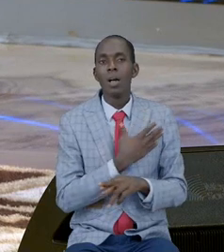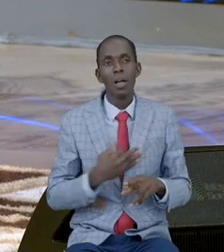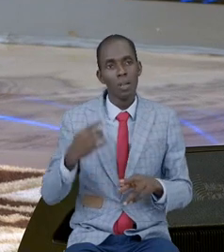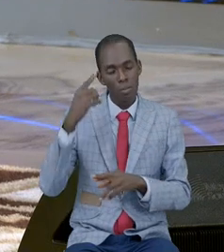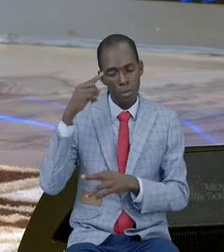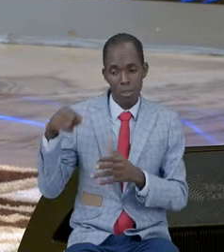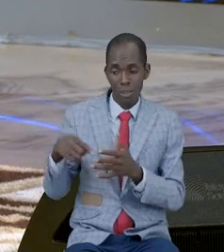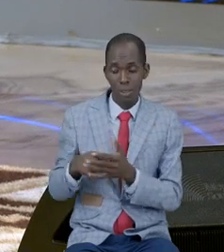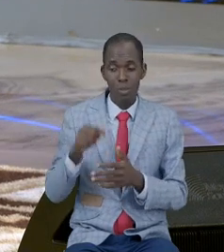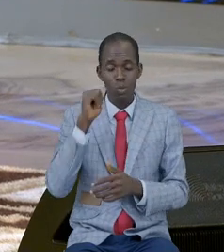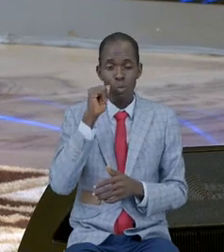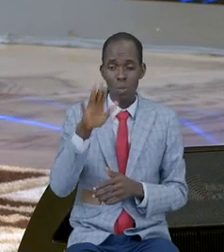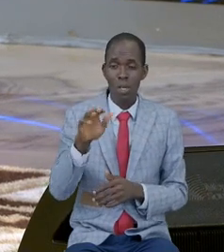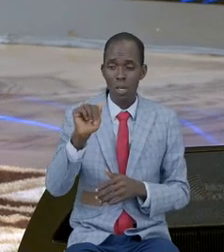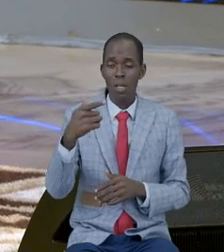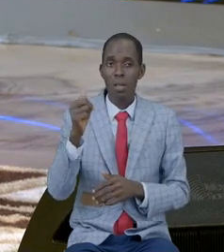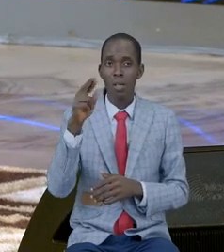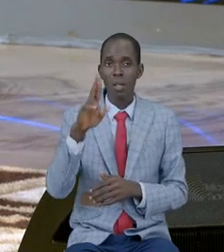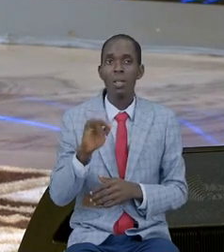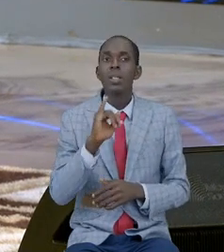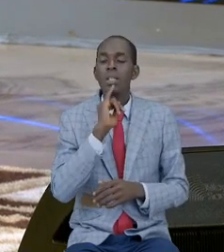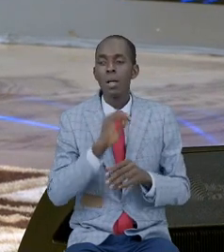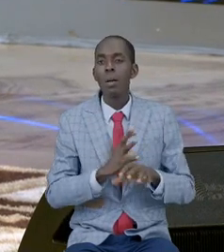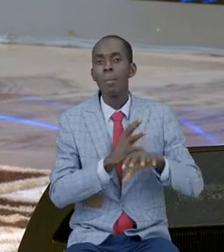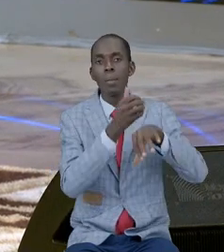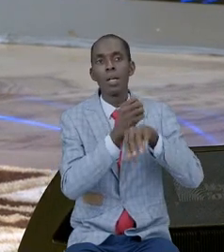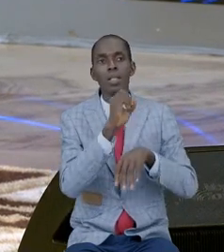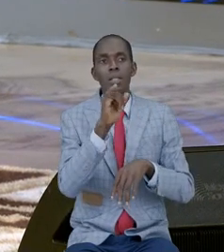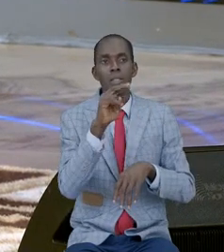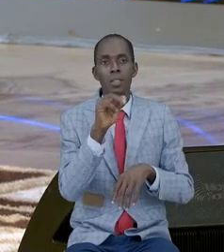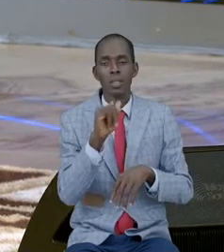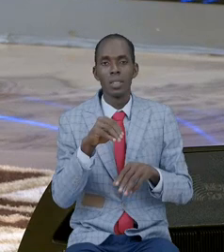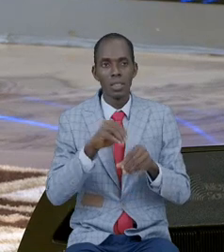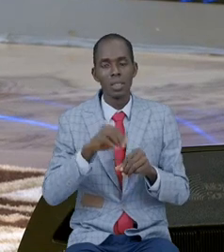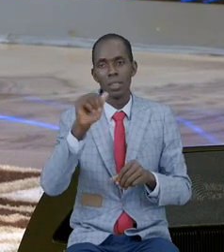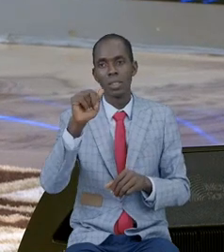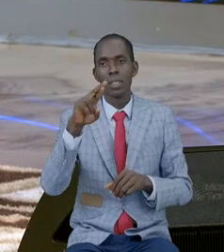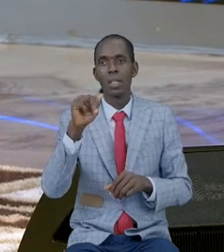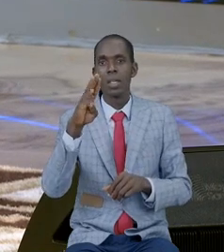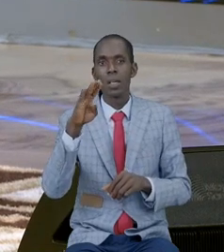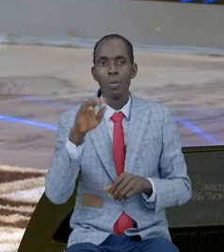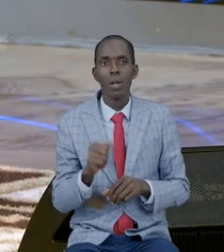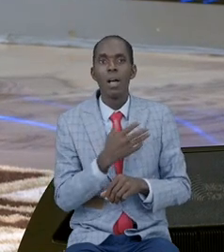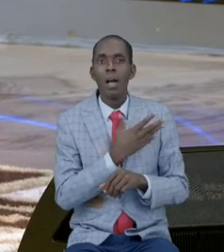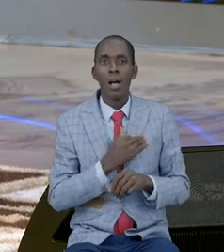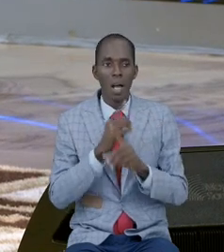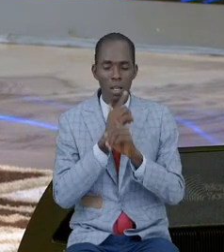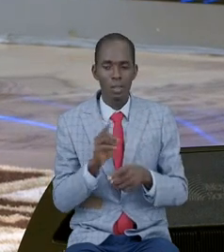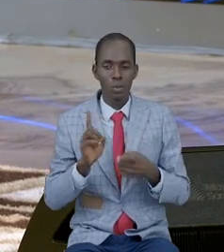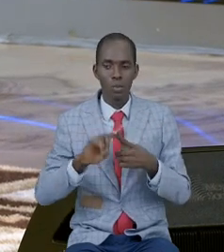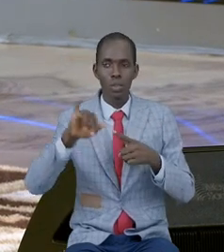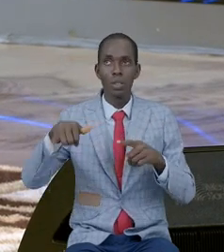egg is mount sinai in arabia an answer to jerusalem which